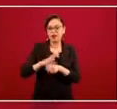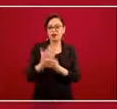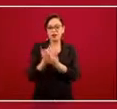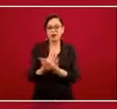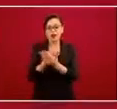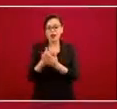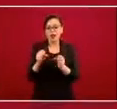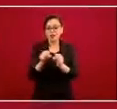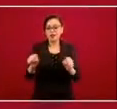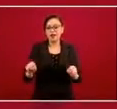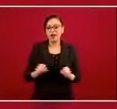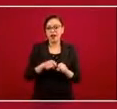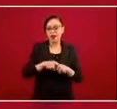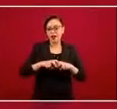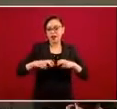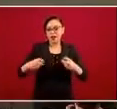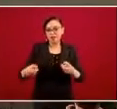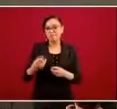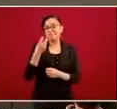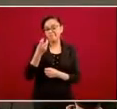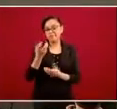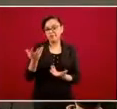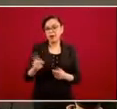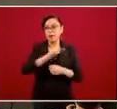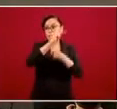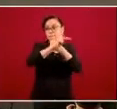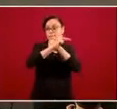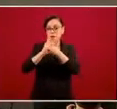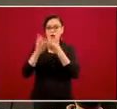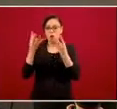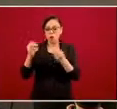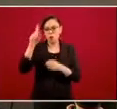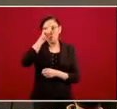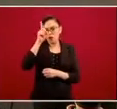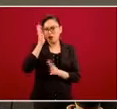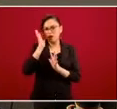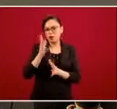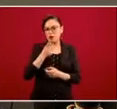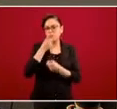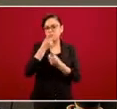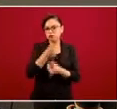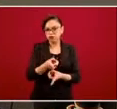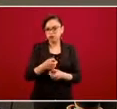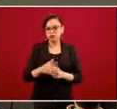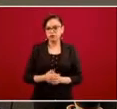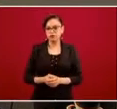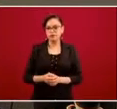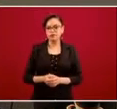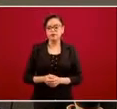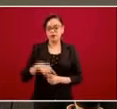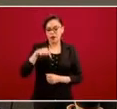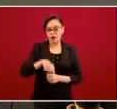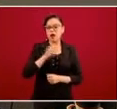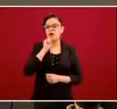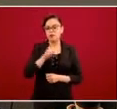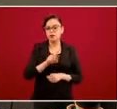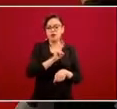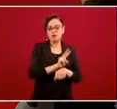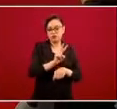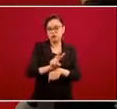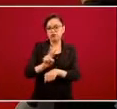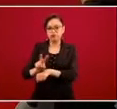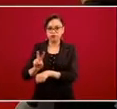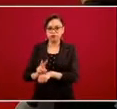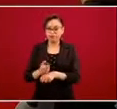this way we can avoid saturating the clinics and the hospitals in our country. But of course we